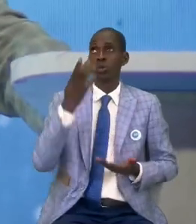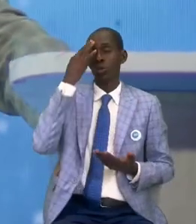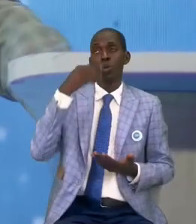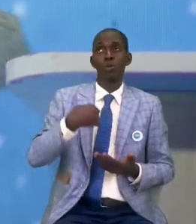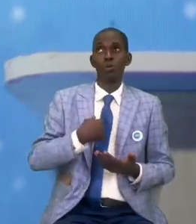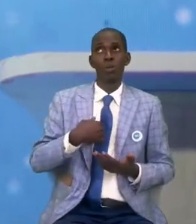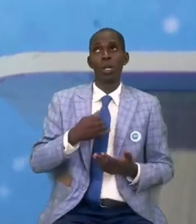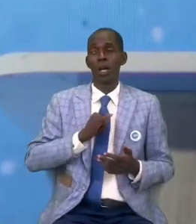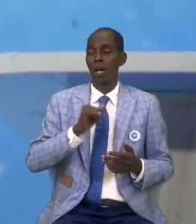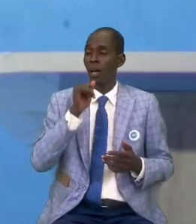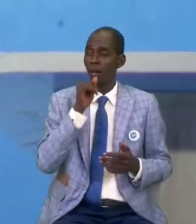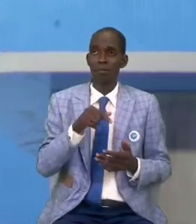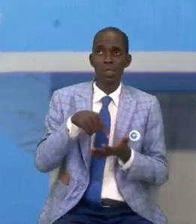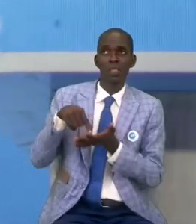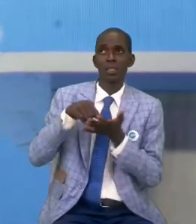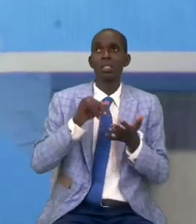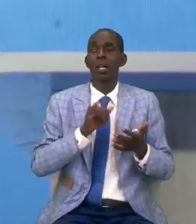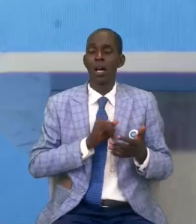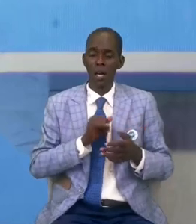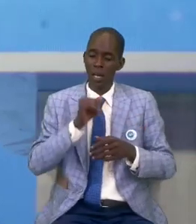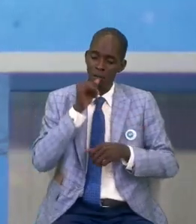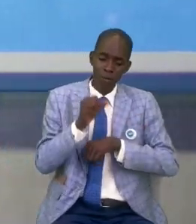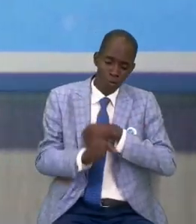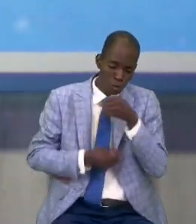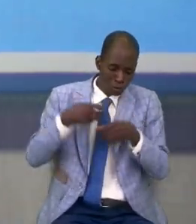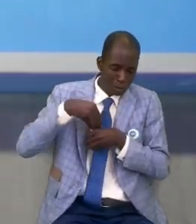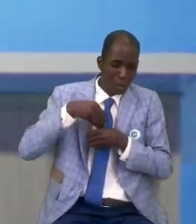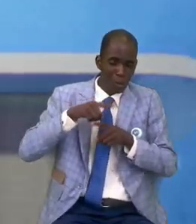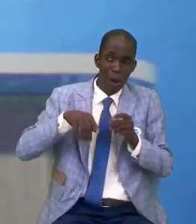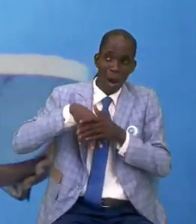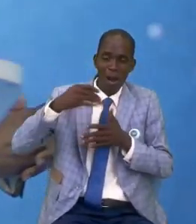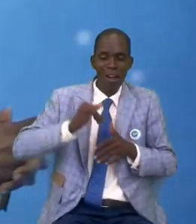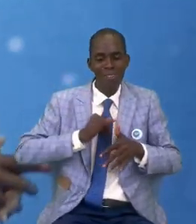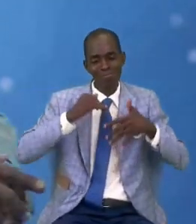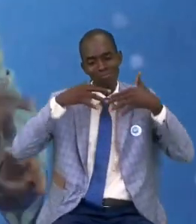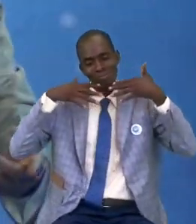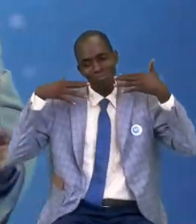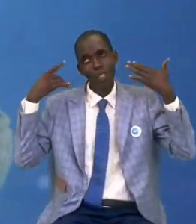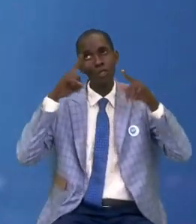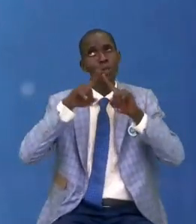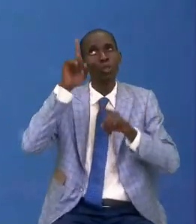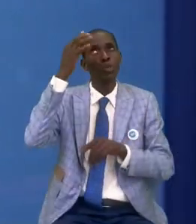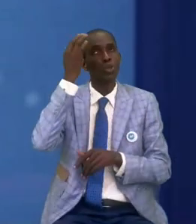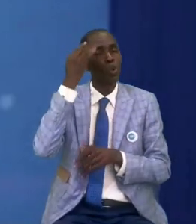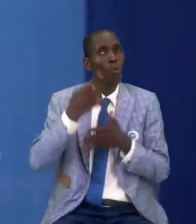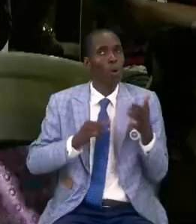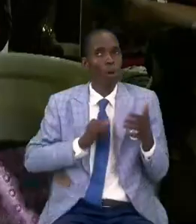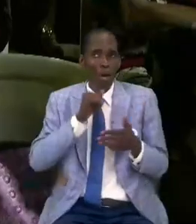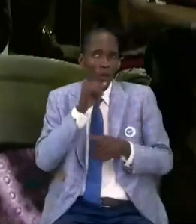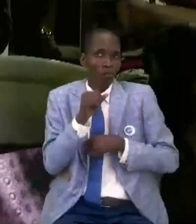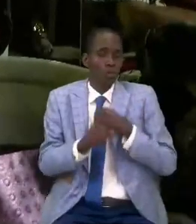know what I'm going through. As you confess that to the Lord tonight, the power of transformation will come to